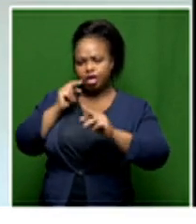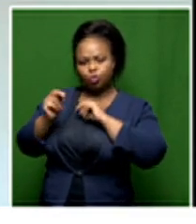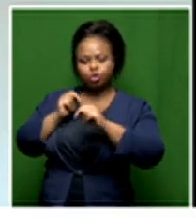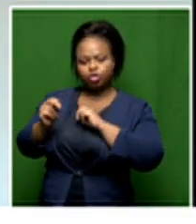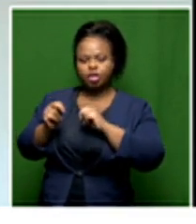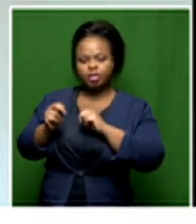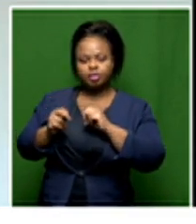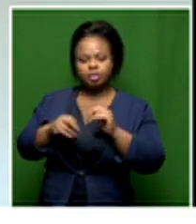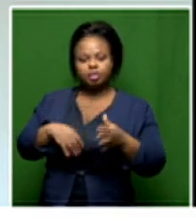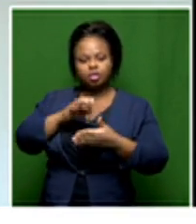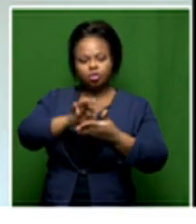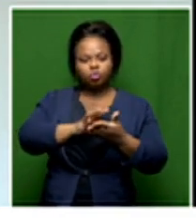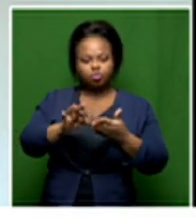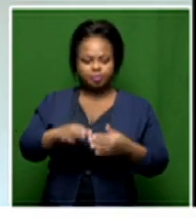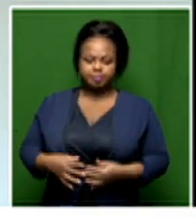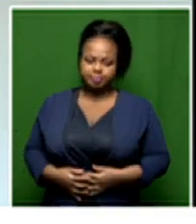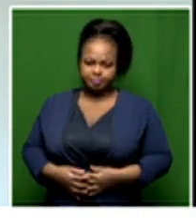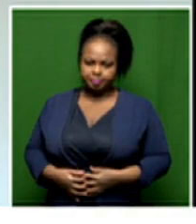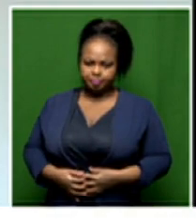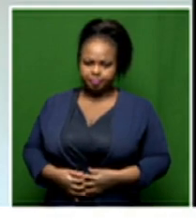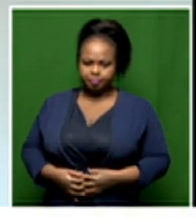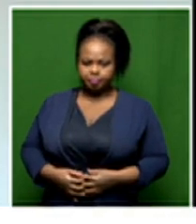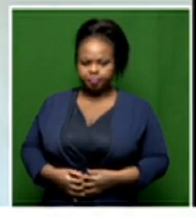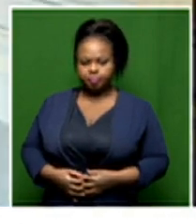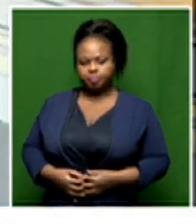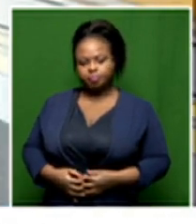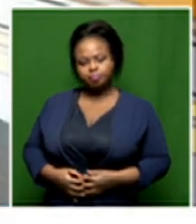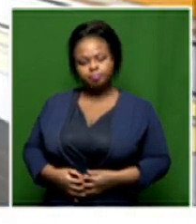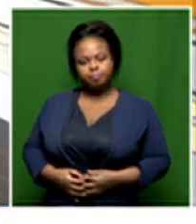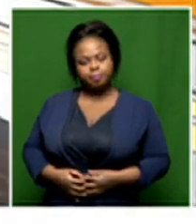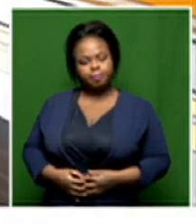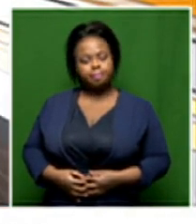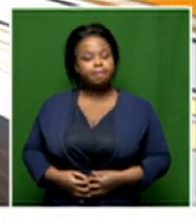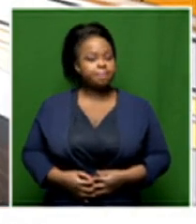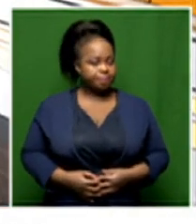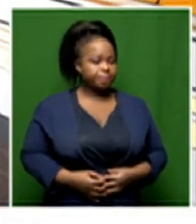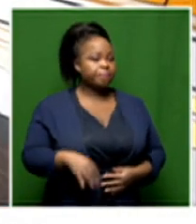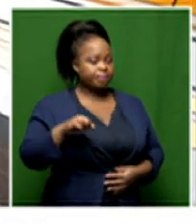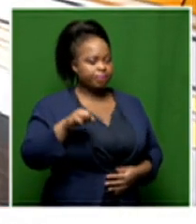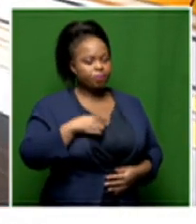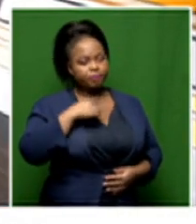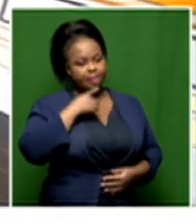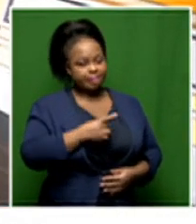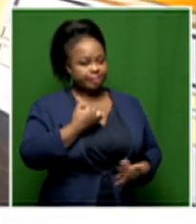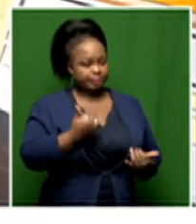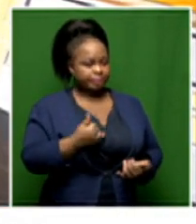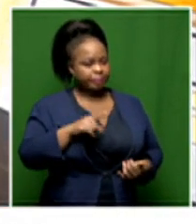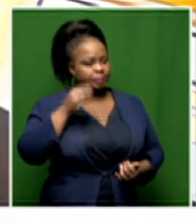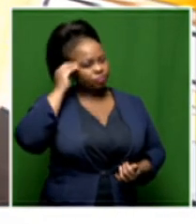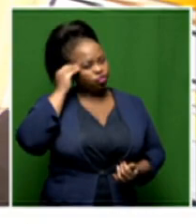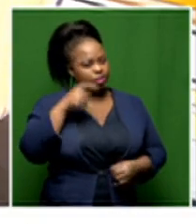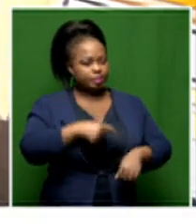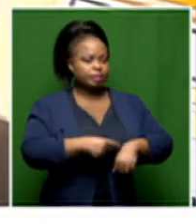contract terms from that point of view. And Ntombizone, as you say, this is such an interesting